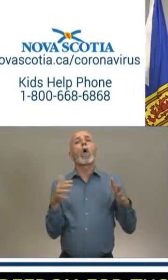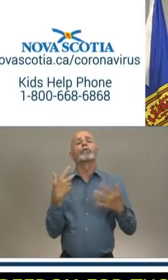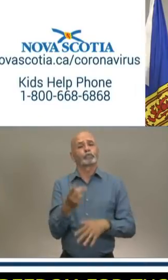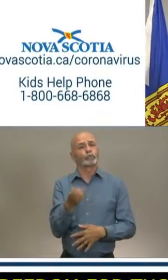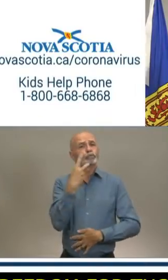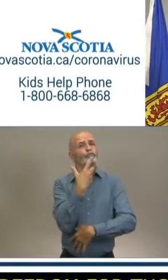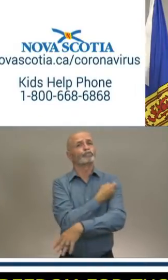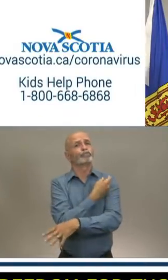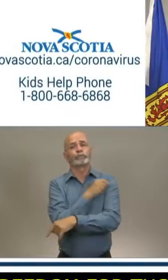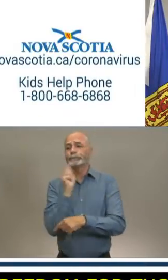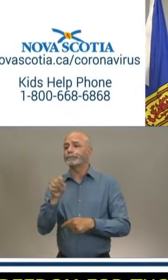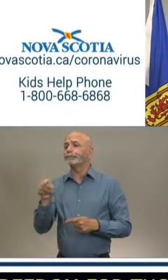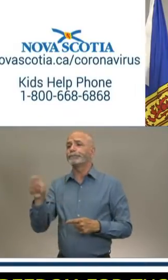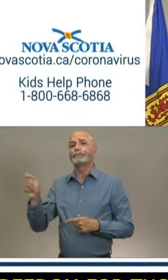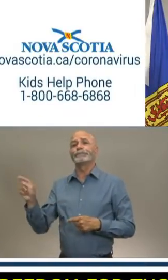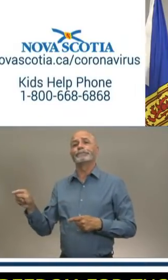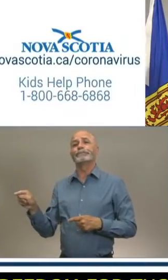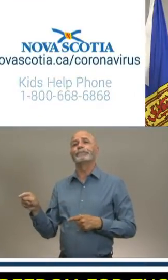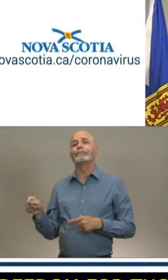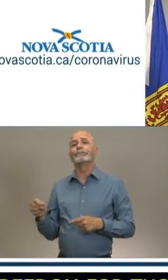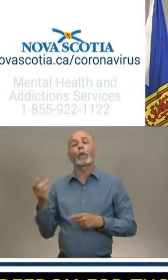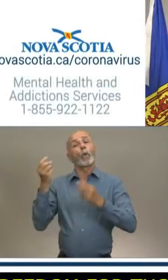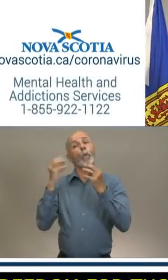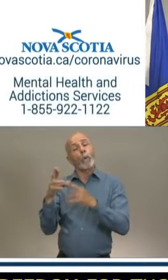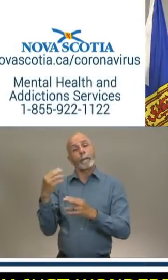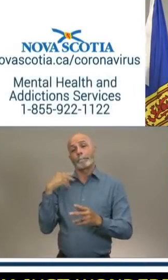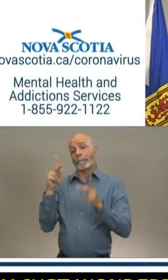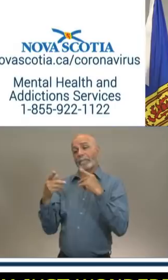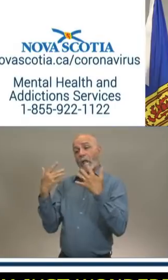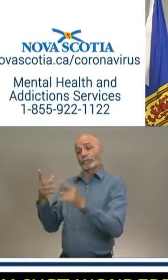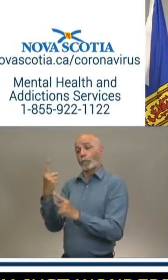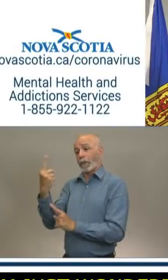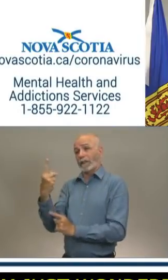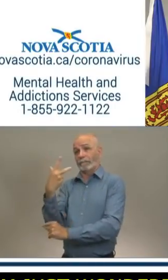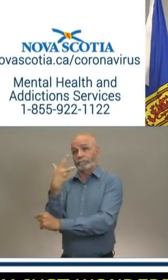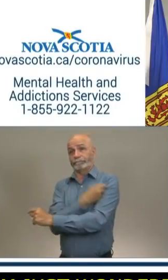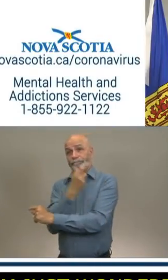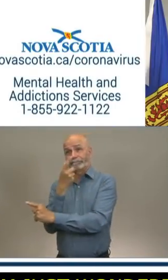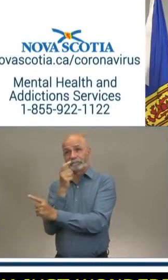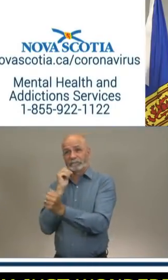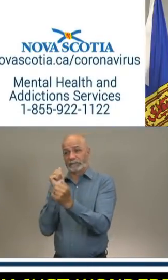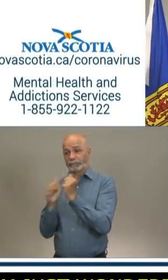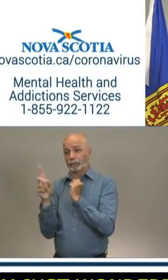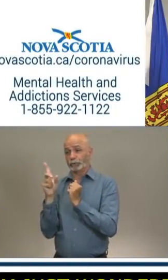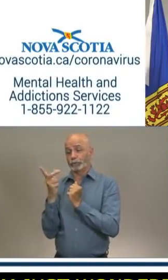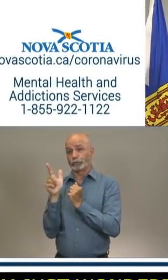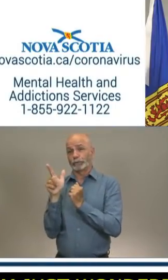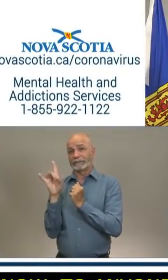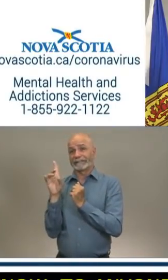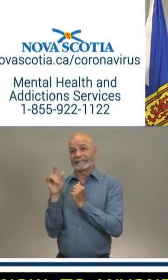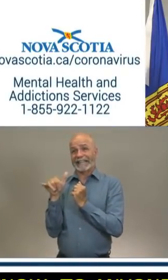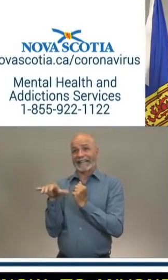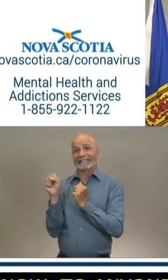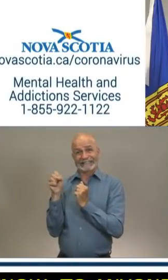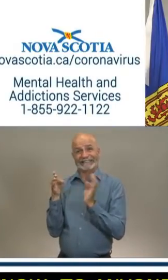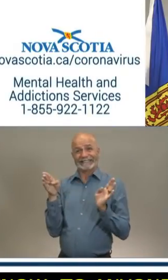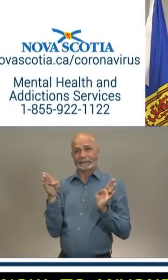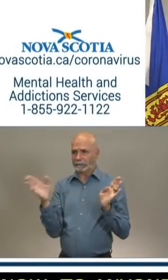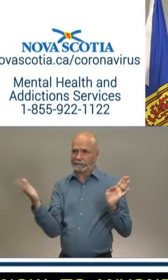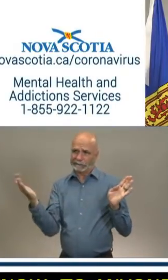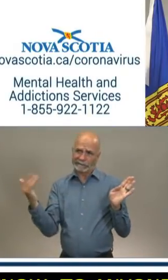their first dose for at least 28 days, maybe allow people who are maybe more anxious to get their second dose a chance to get it sooner, or